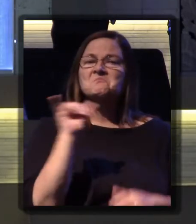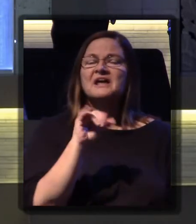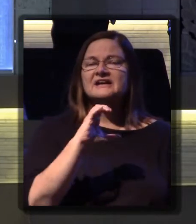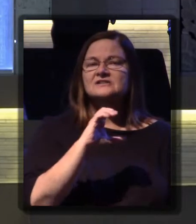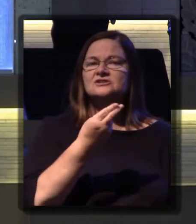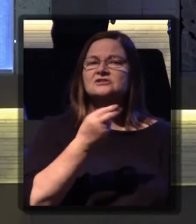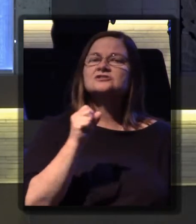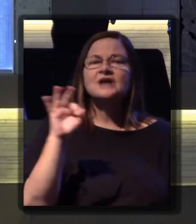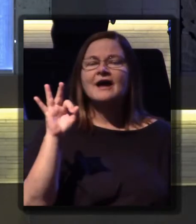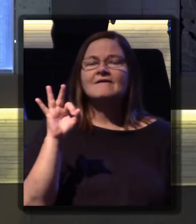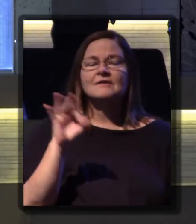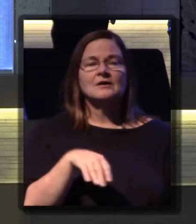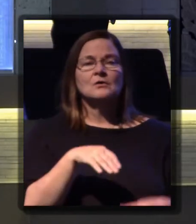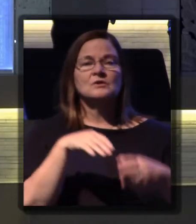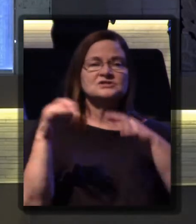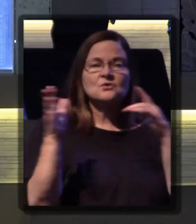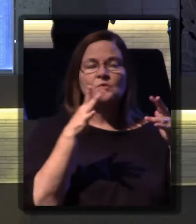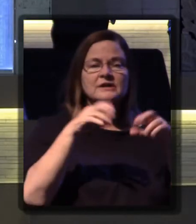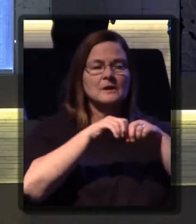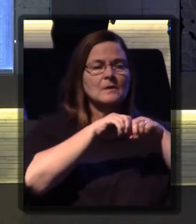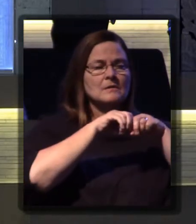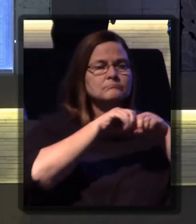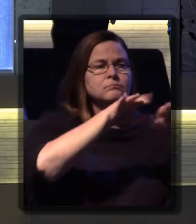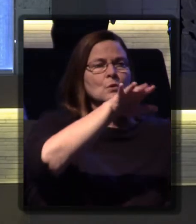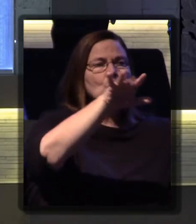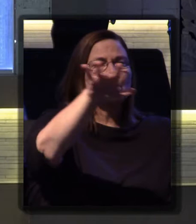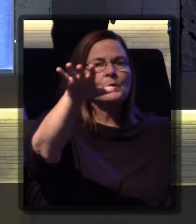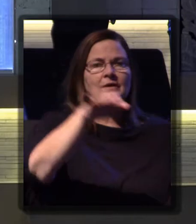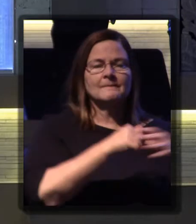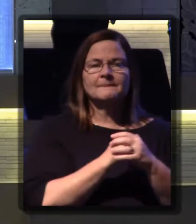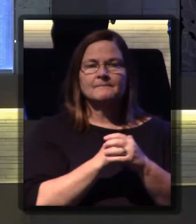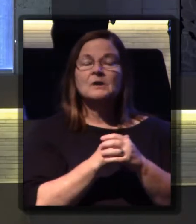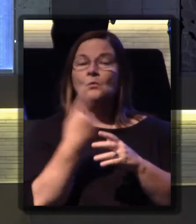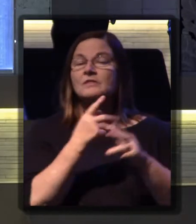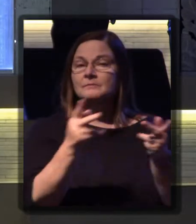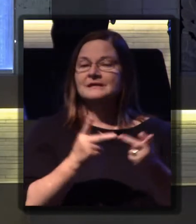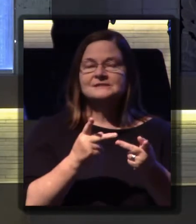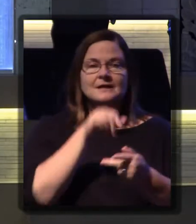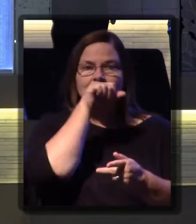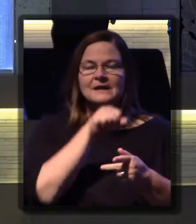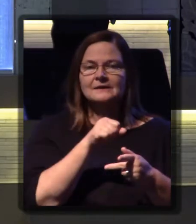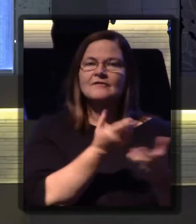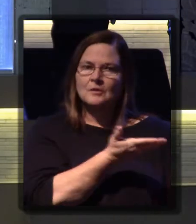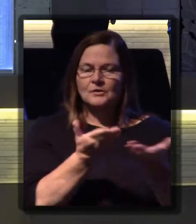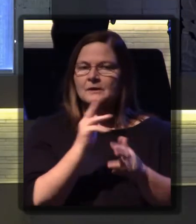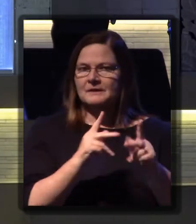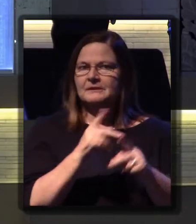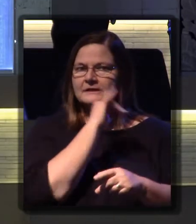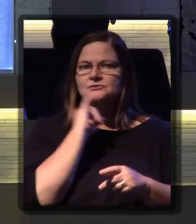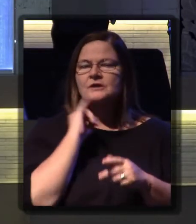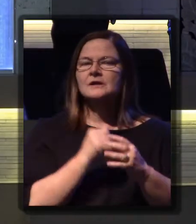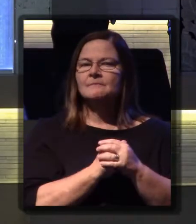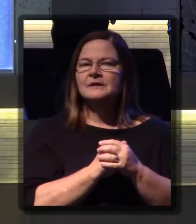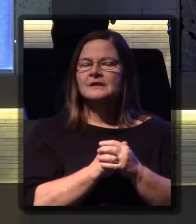be driven away, we're told in verse 4, but the wicked are not, so they are like chaff which the wind drives away. One